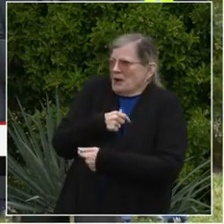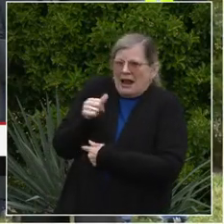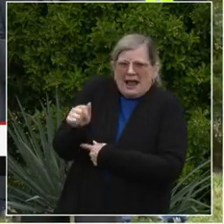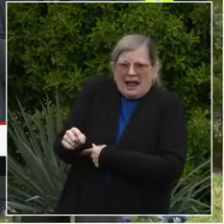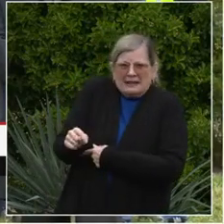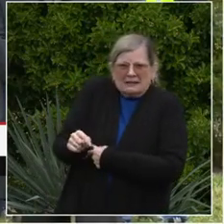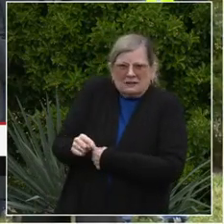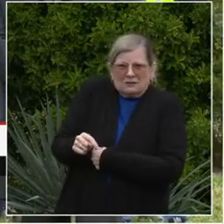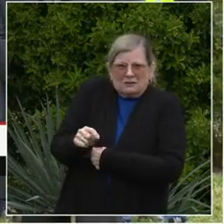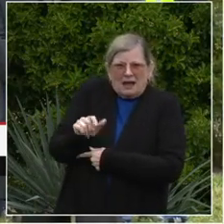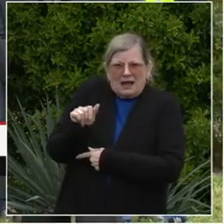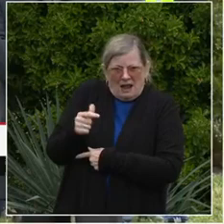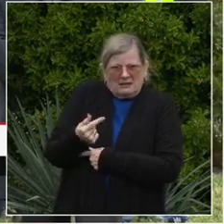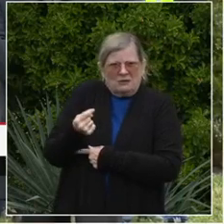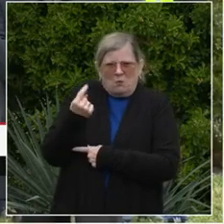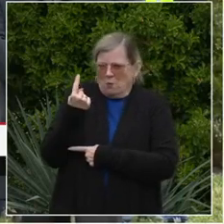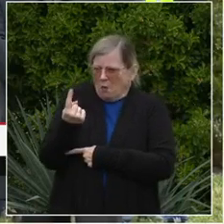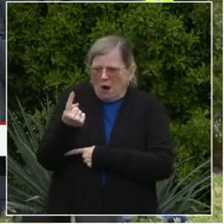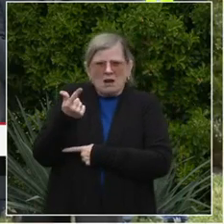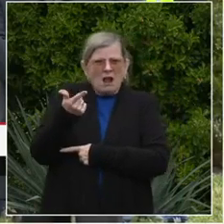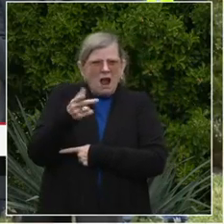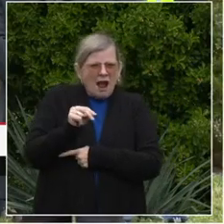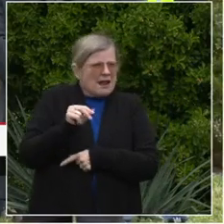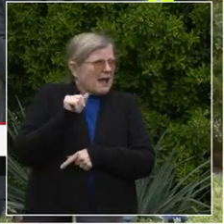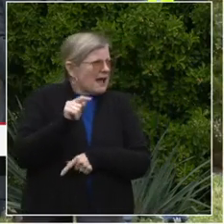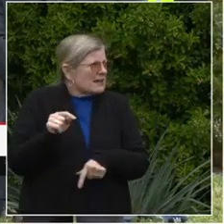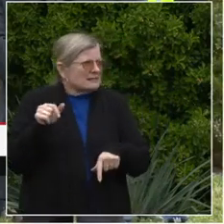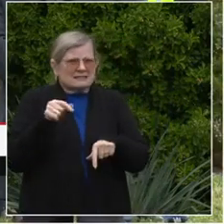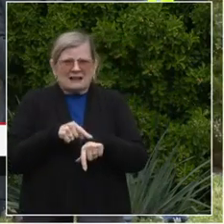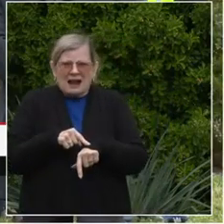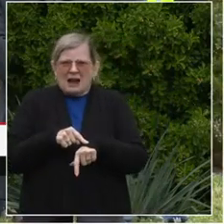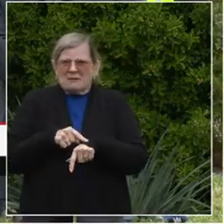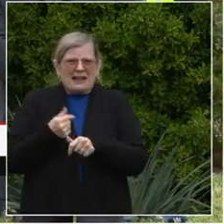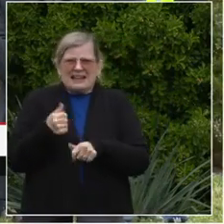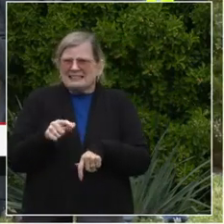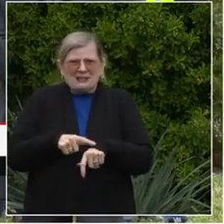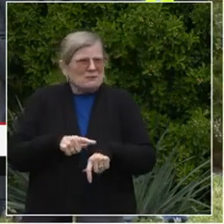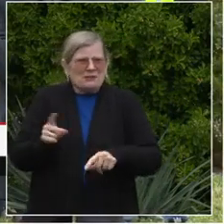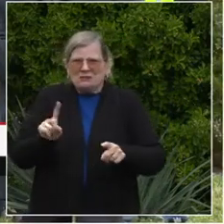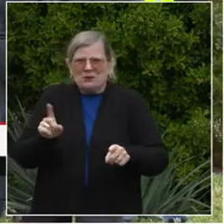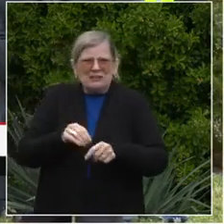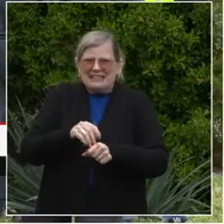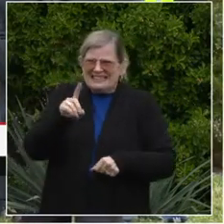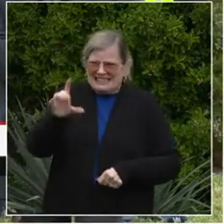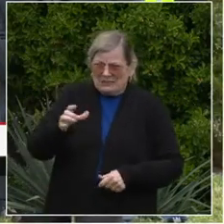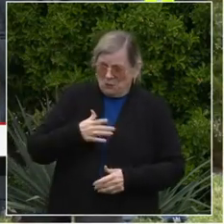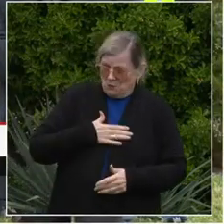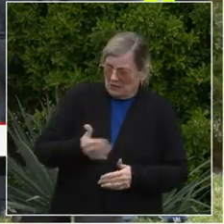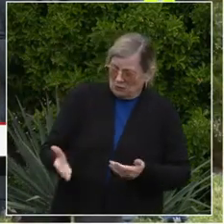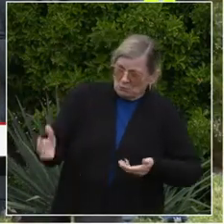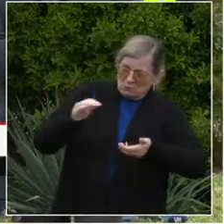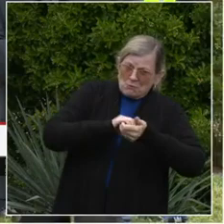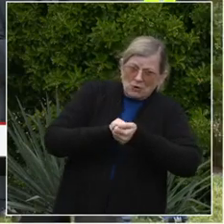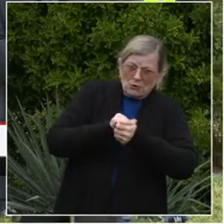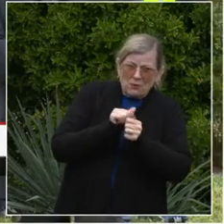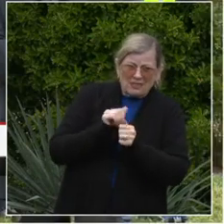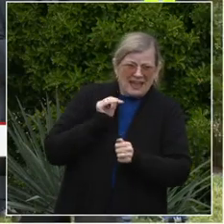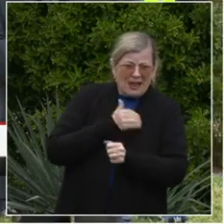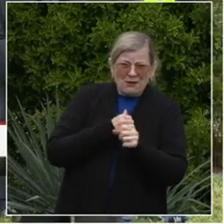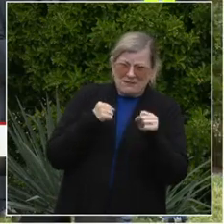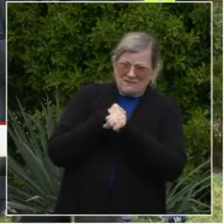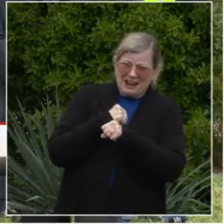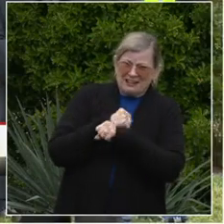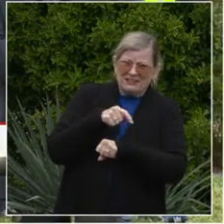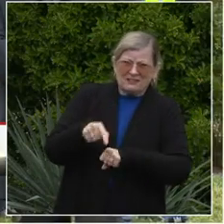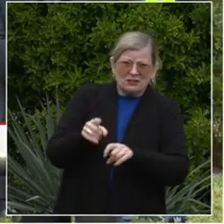of any community in the District of Columbia where a resident is willing to be a partner with us in fighting this violent crime. I